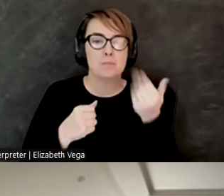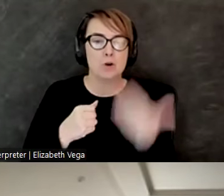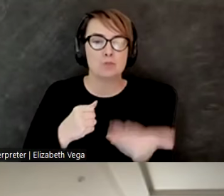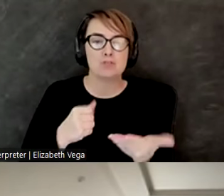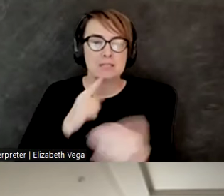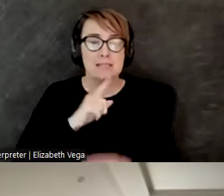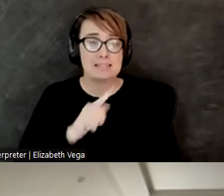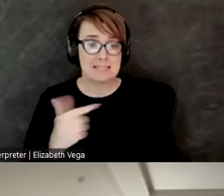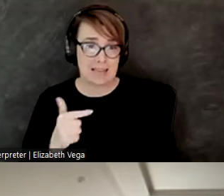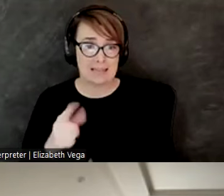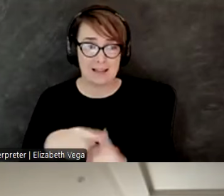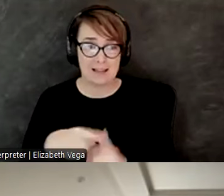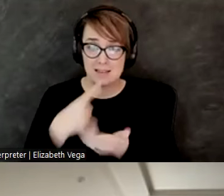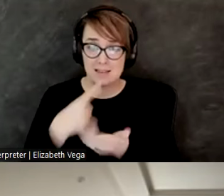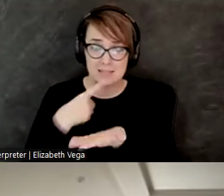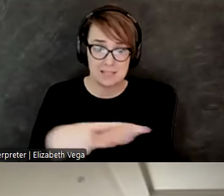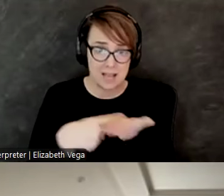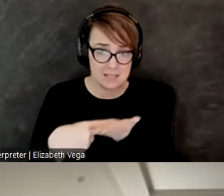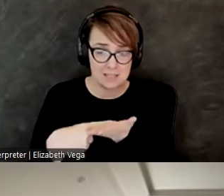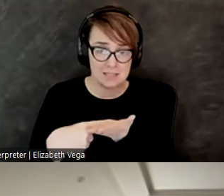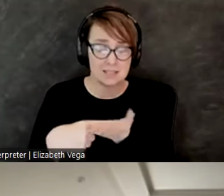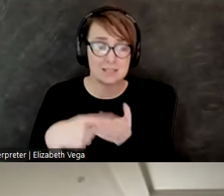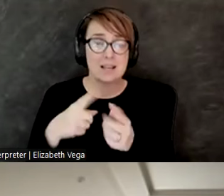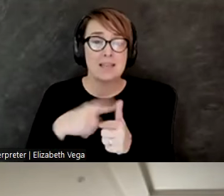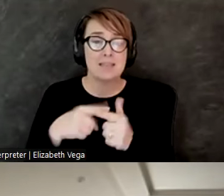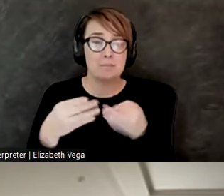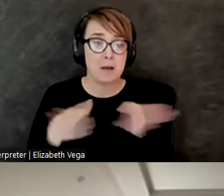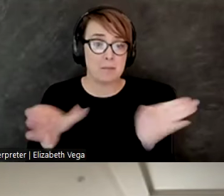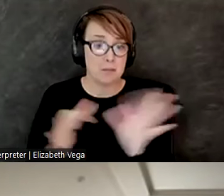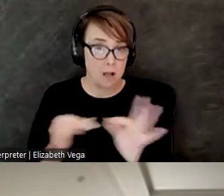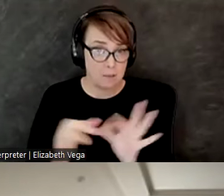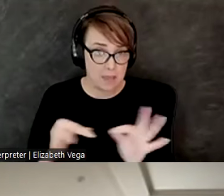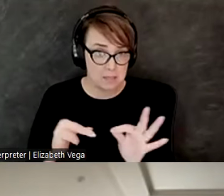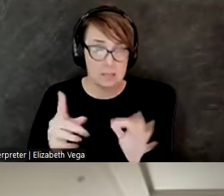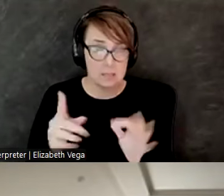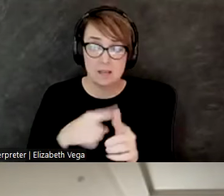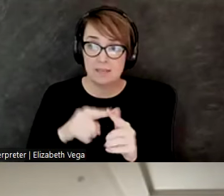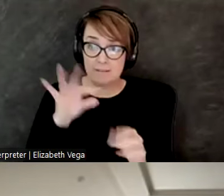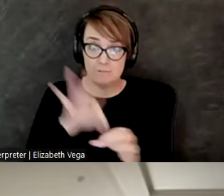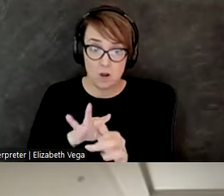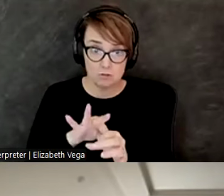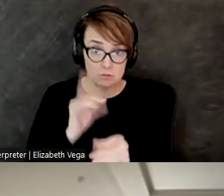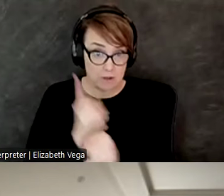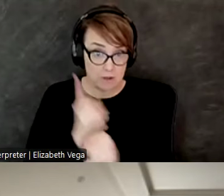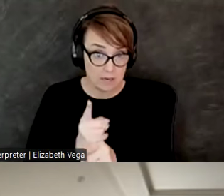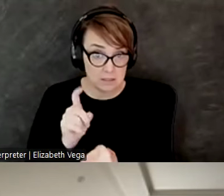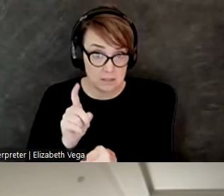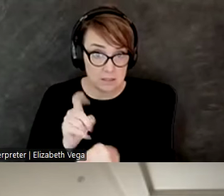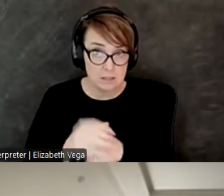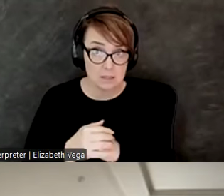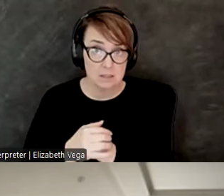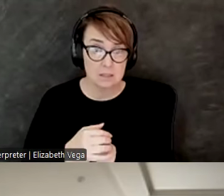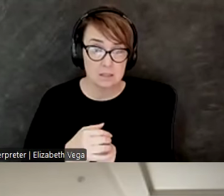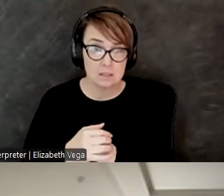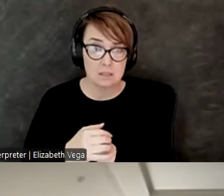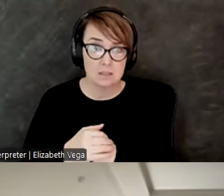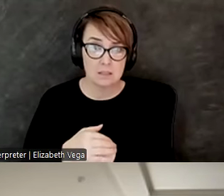discussion, then public comment, then a vote. Susan, does that sound right?